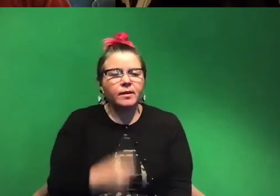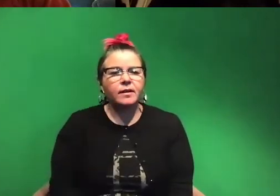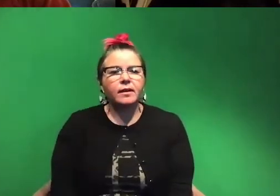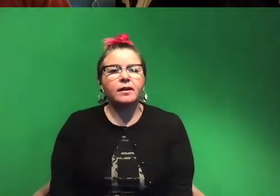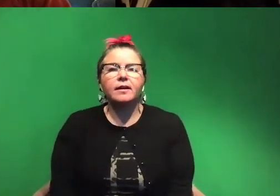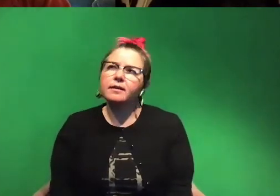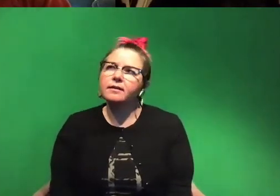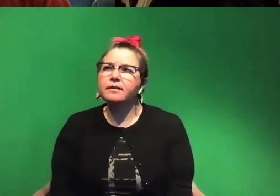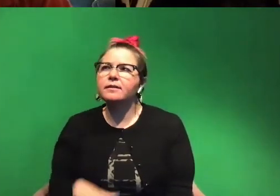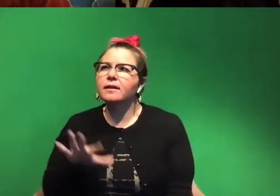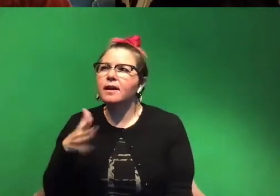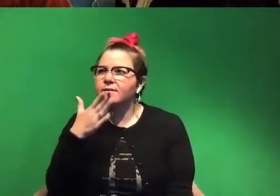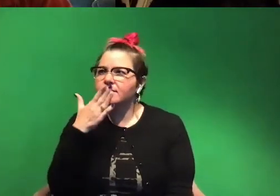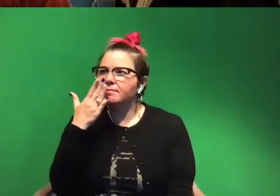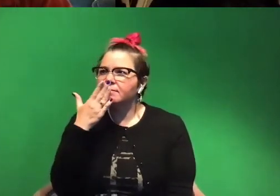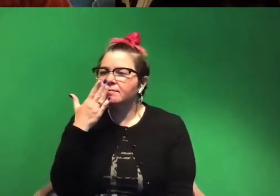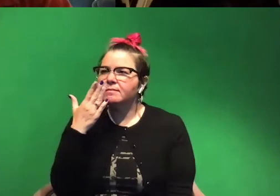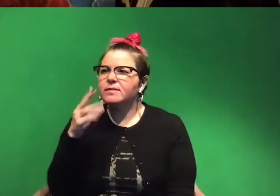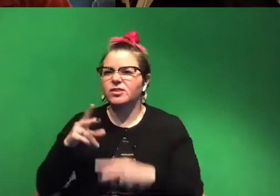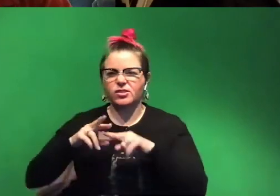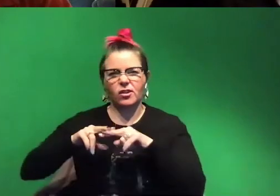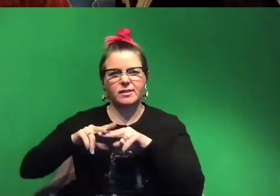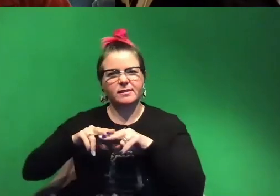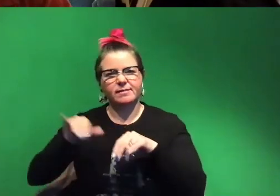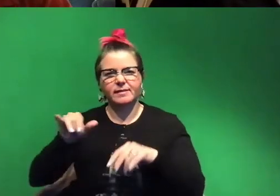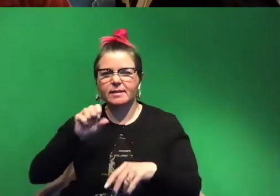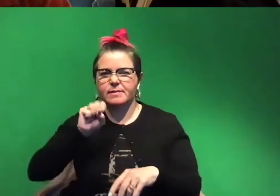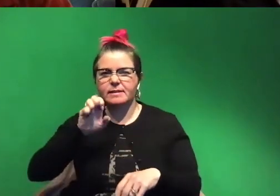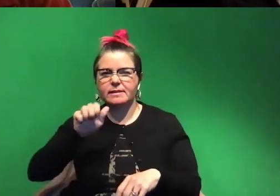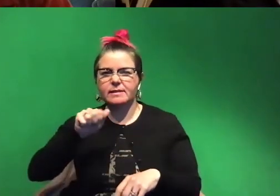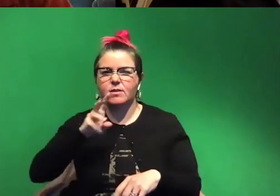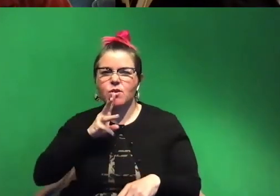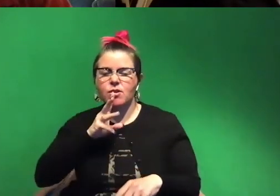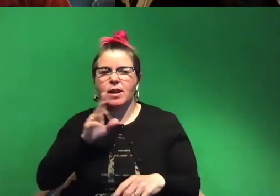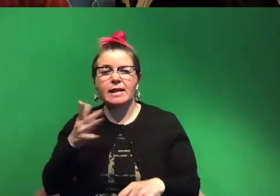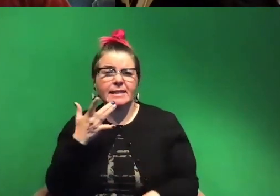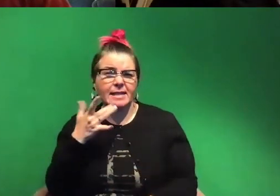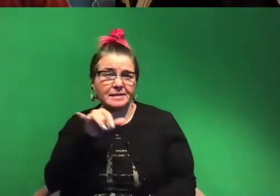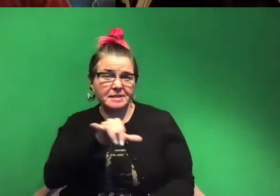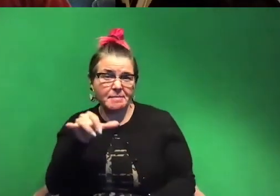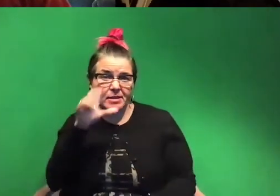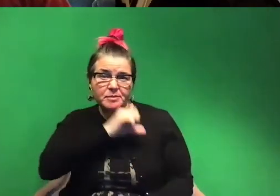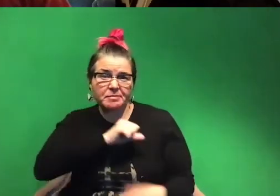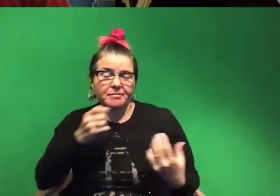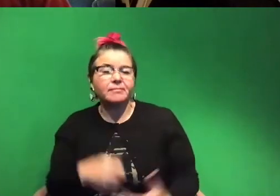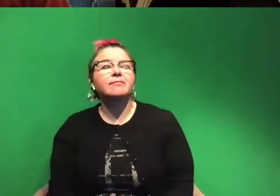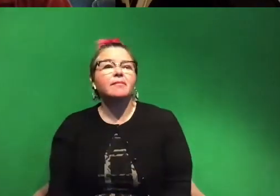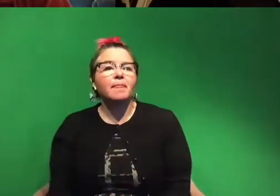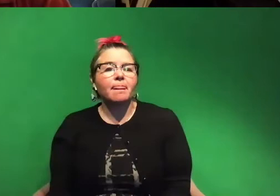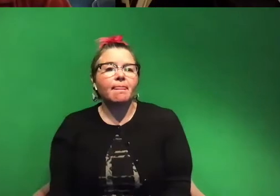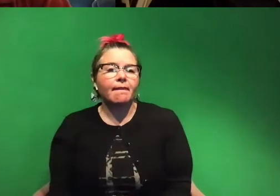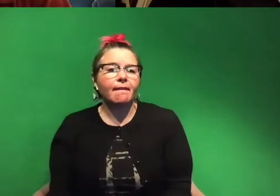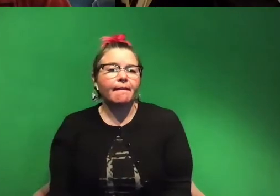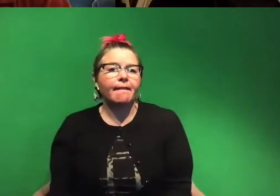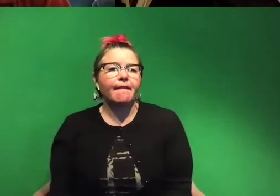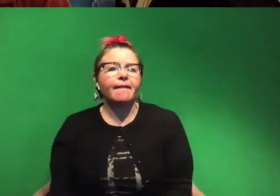It kind of smells just salty, like seawater, and it probably tastes the same too. There was sort of